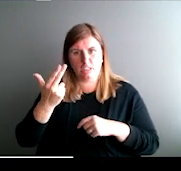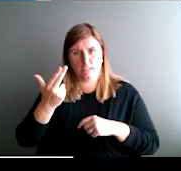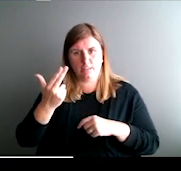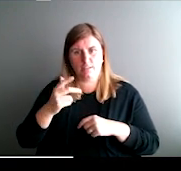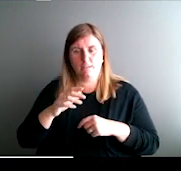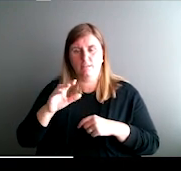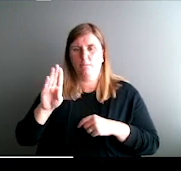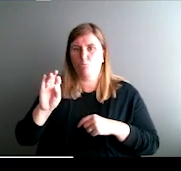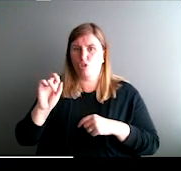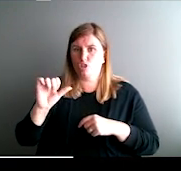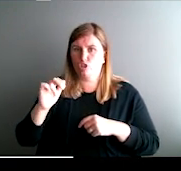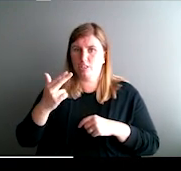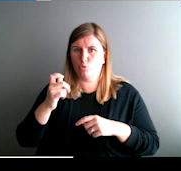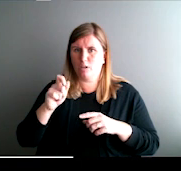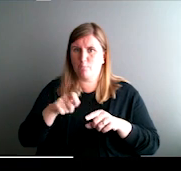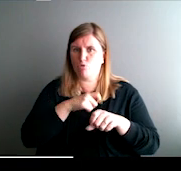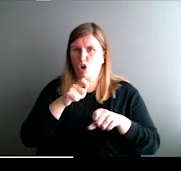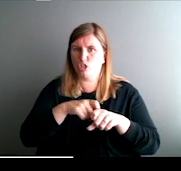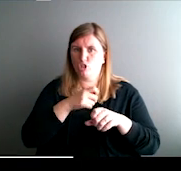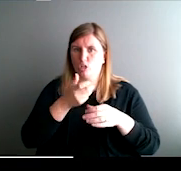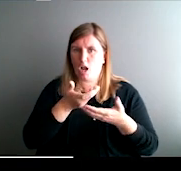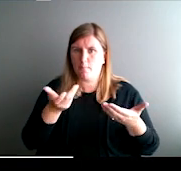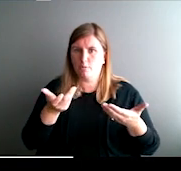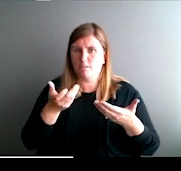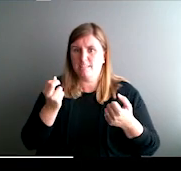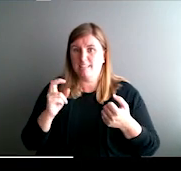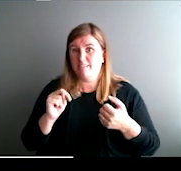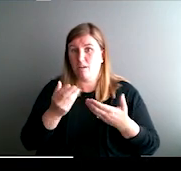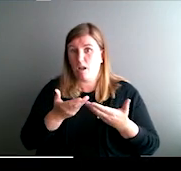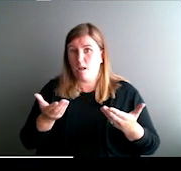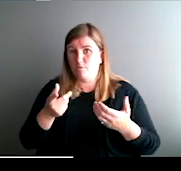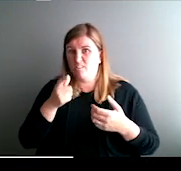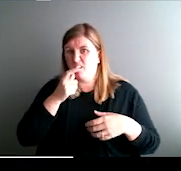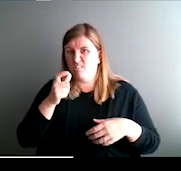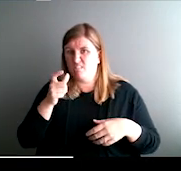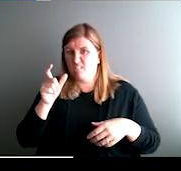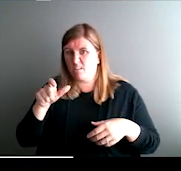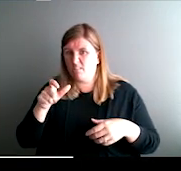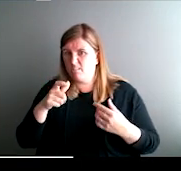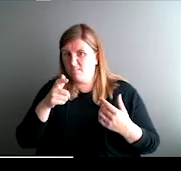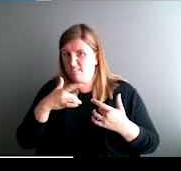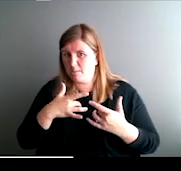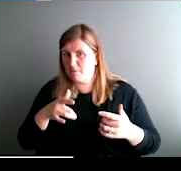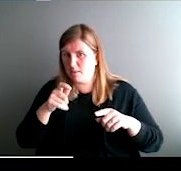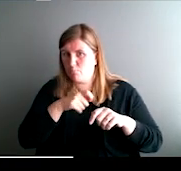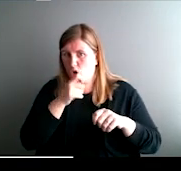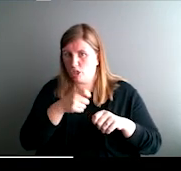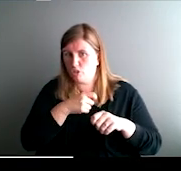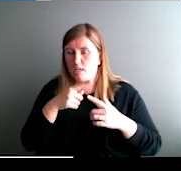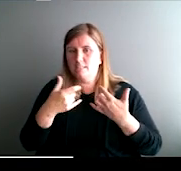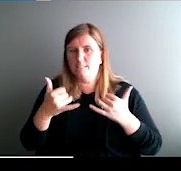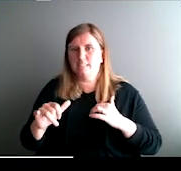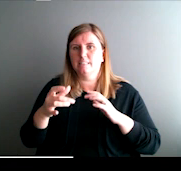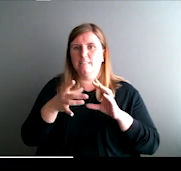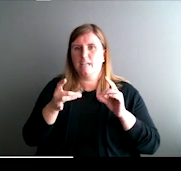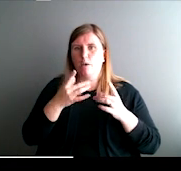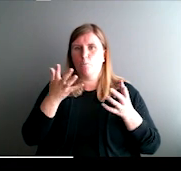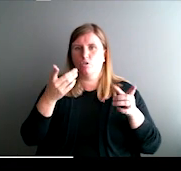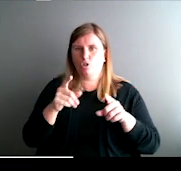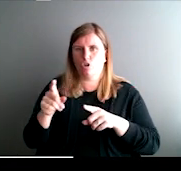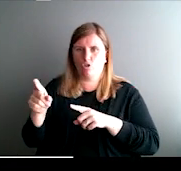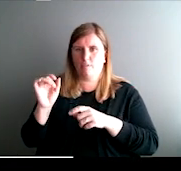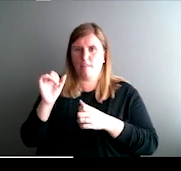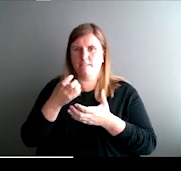that you could brush an object, even an object that's not something you would typically brush, and still say what is occurring. This